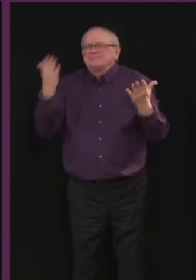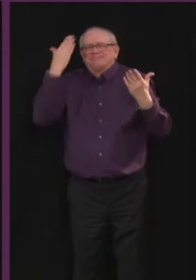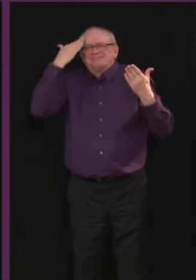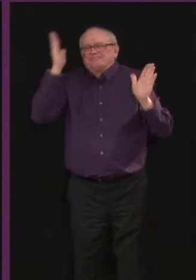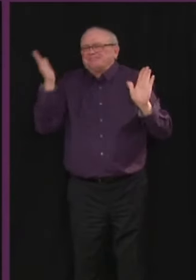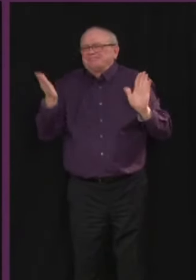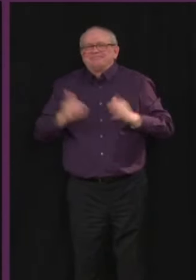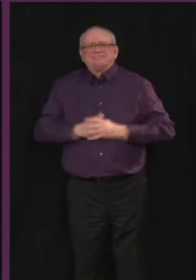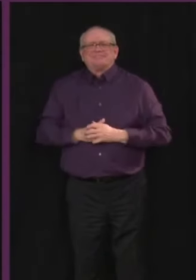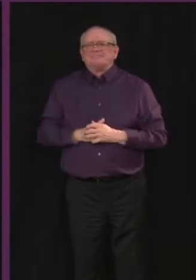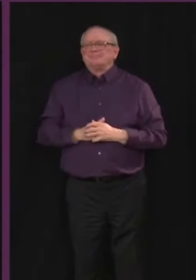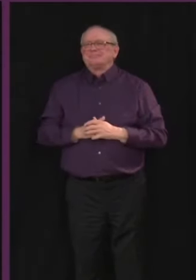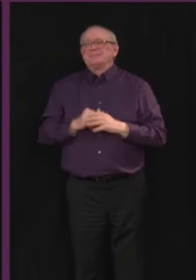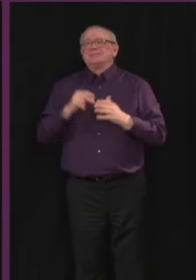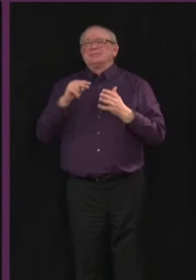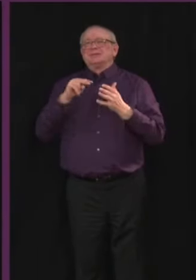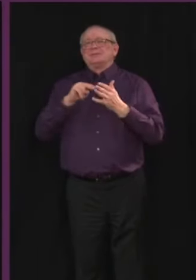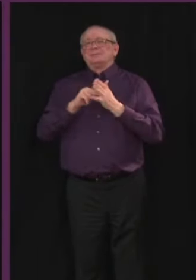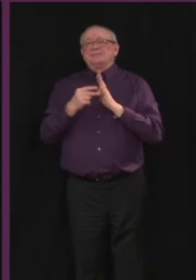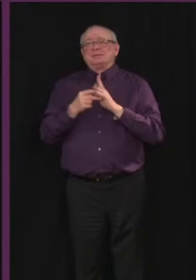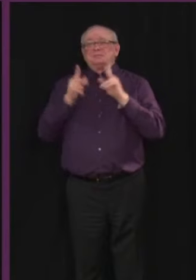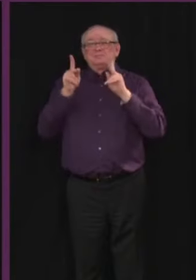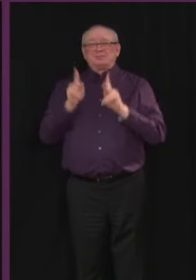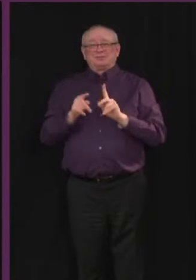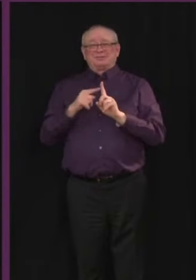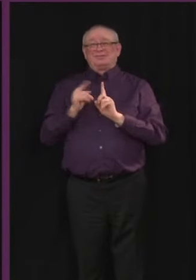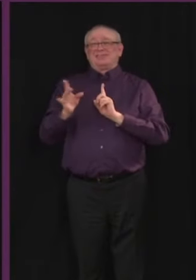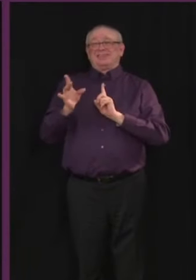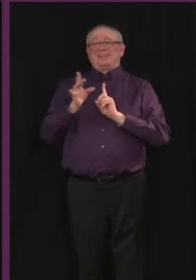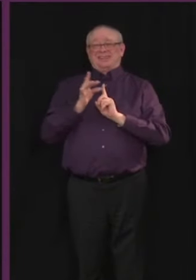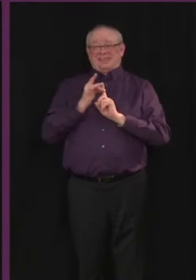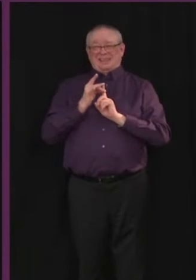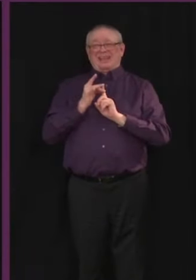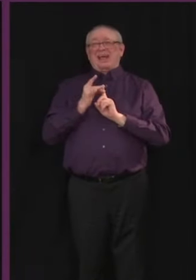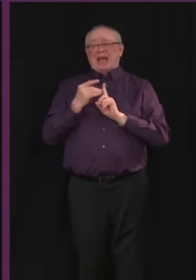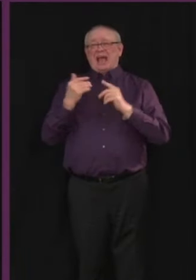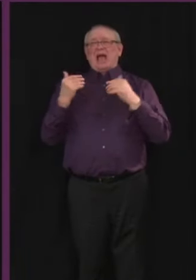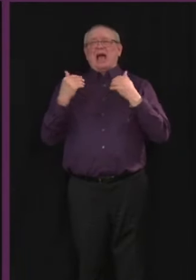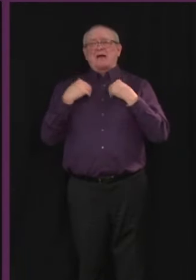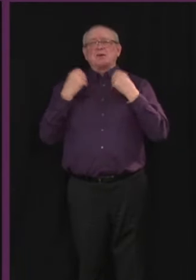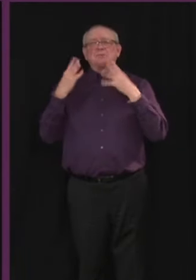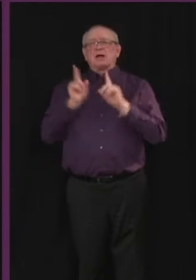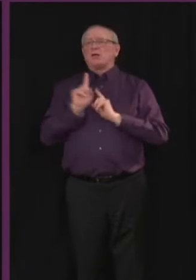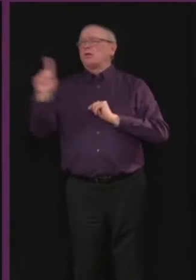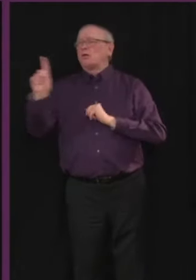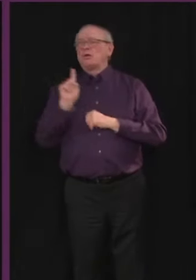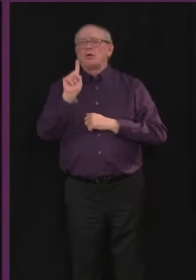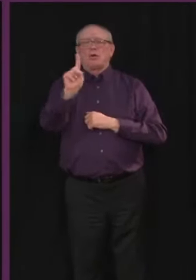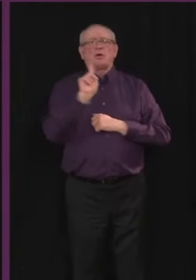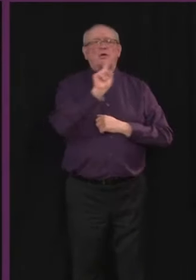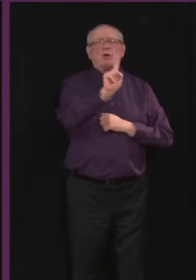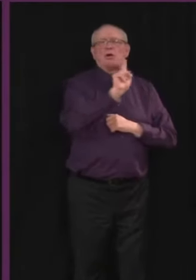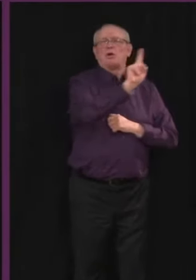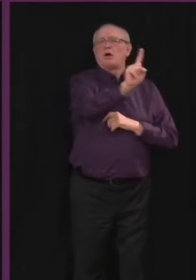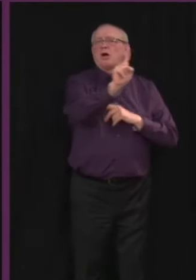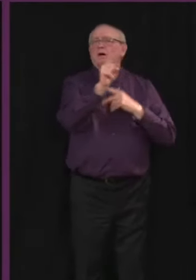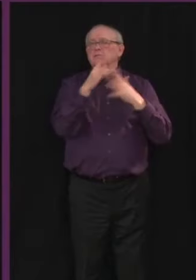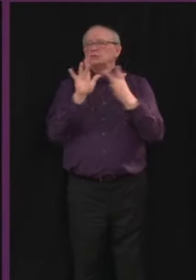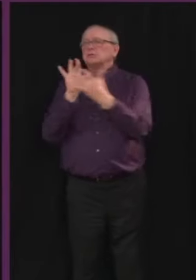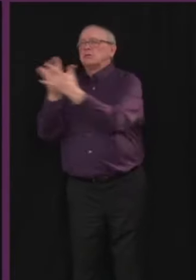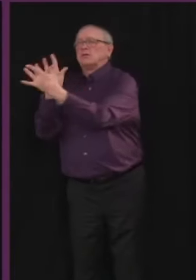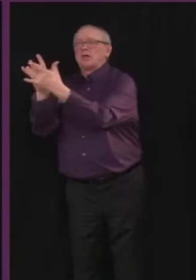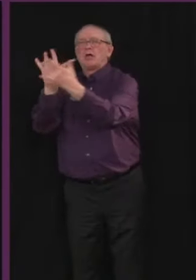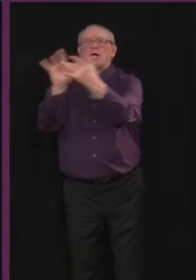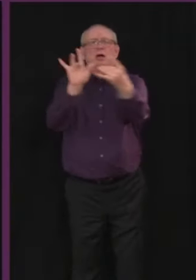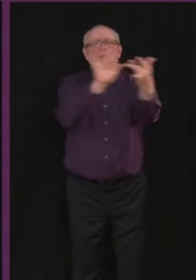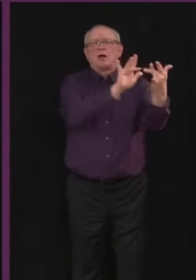people have multiple activities where they may have been in close contact with people over the course of the 2 weeks before their infection. So this is